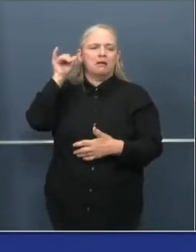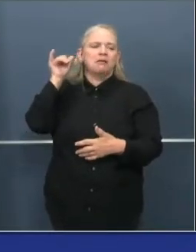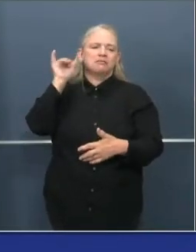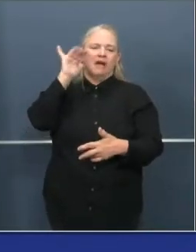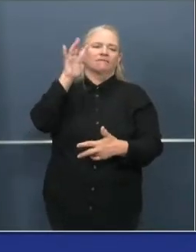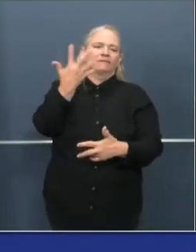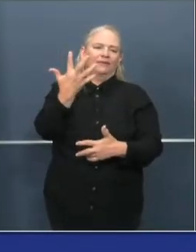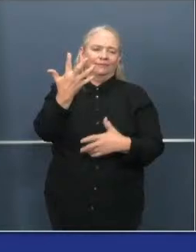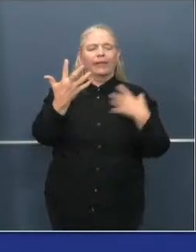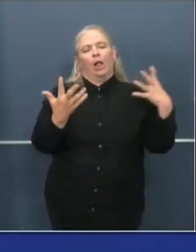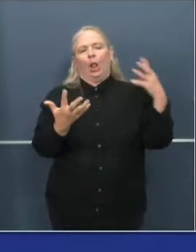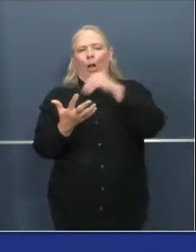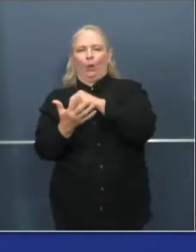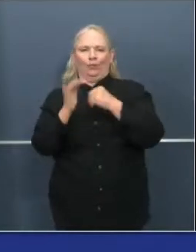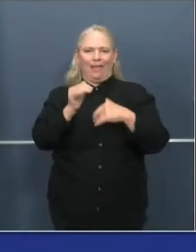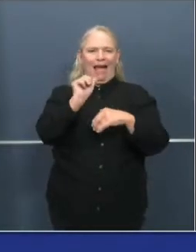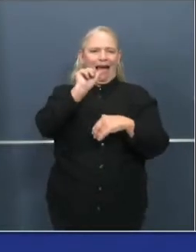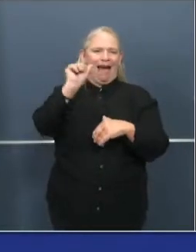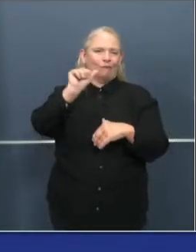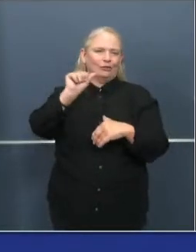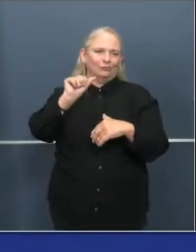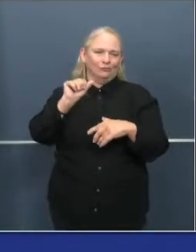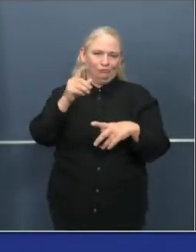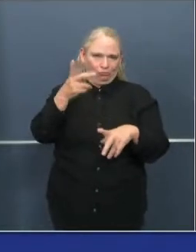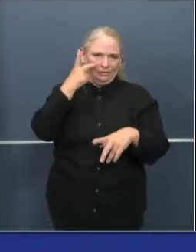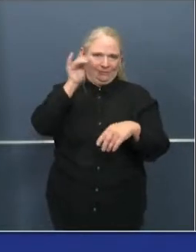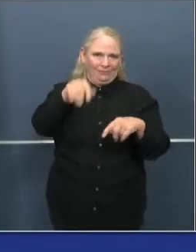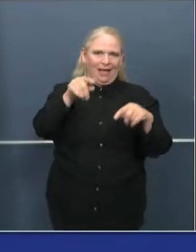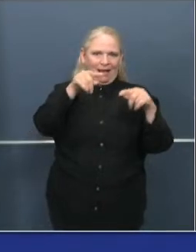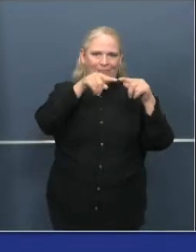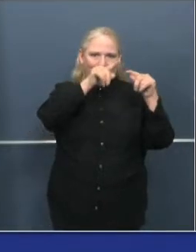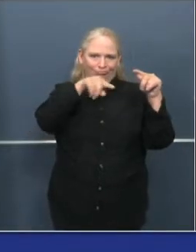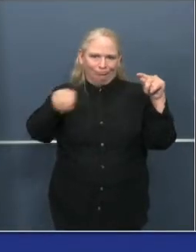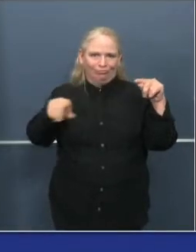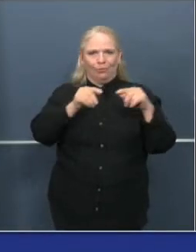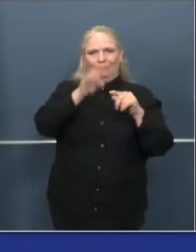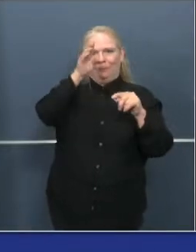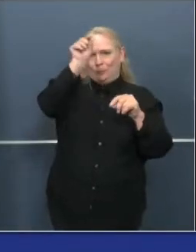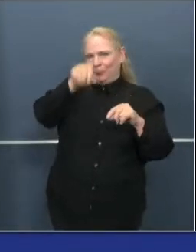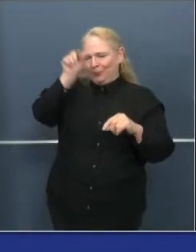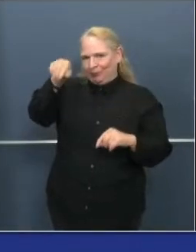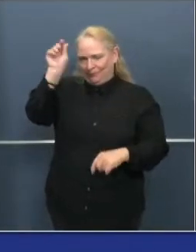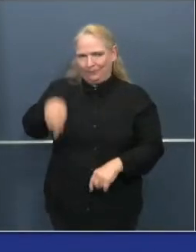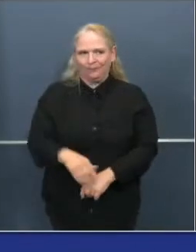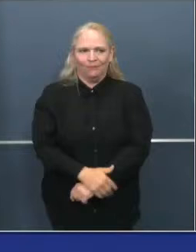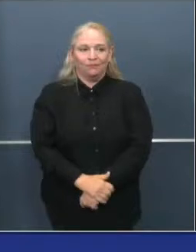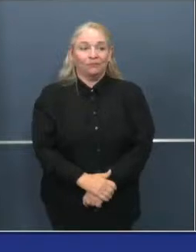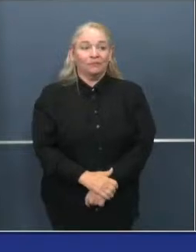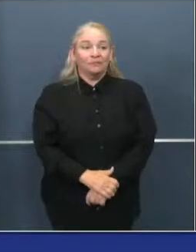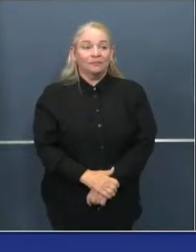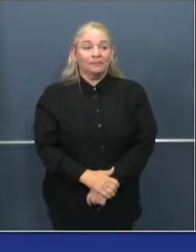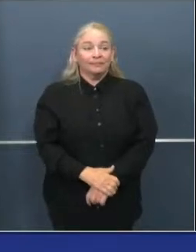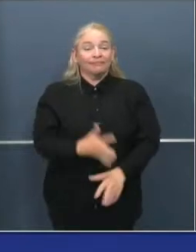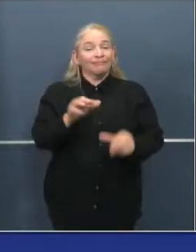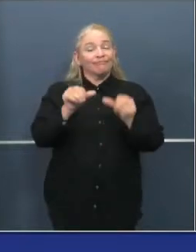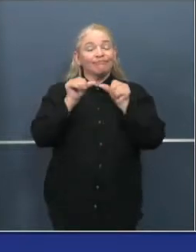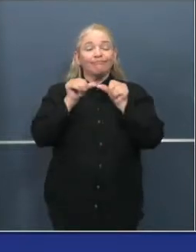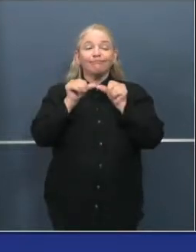rate with an average daily number of tests now increasing in excess of 100,000. In fact, we tested